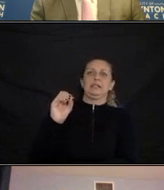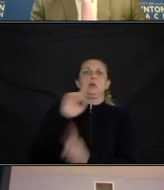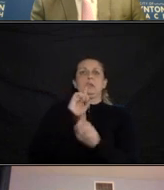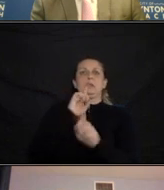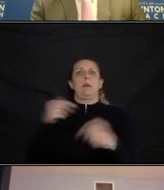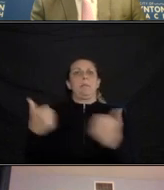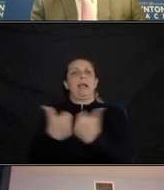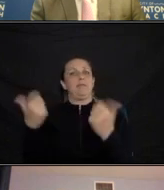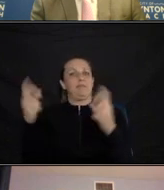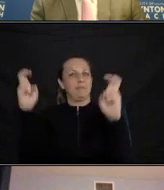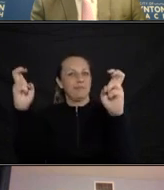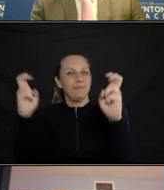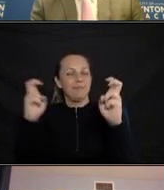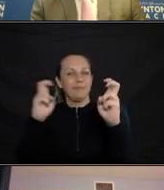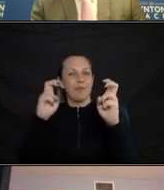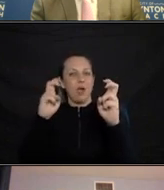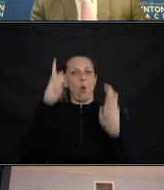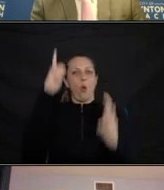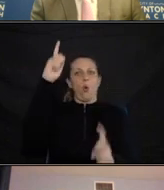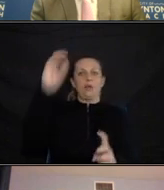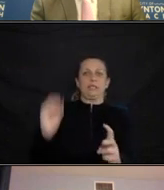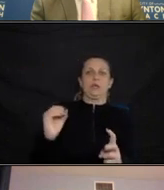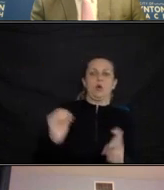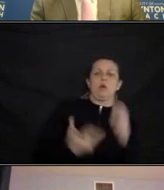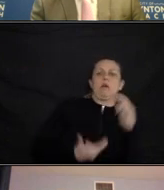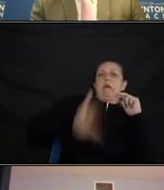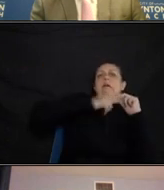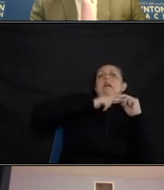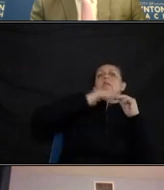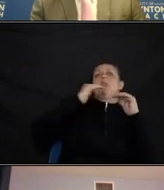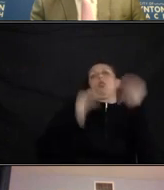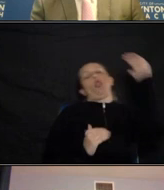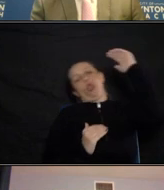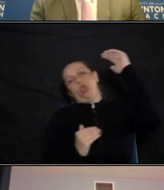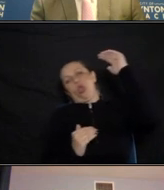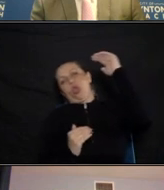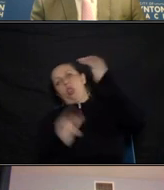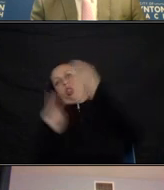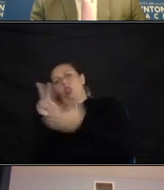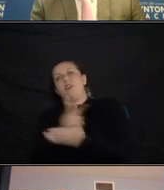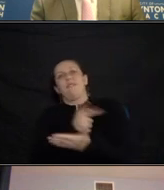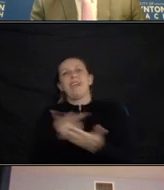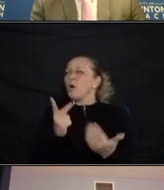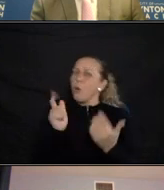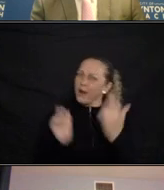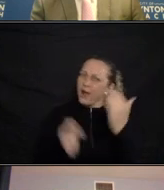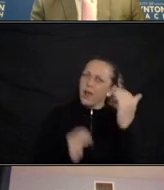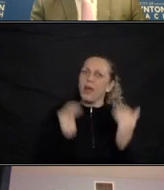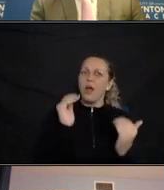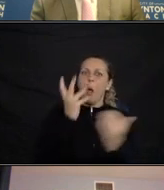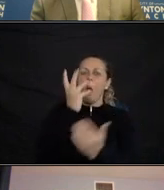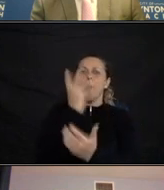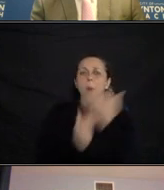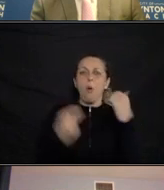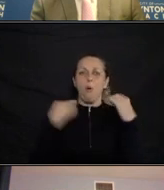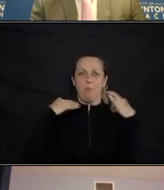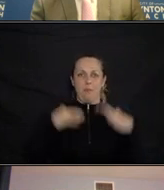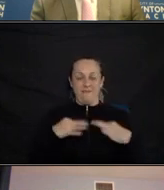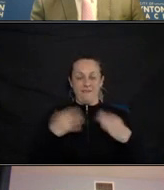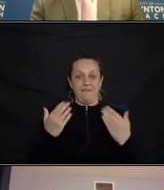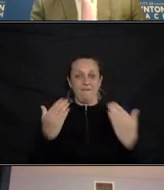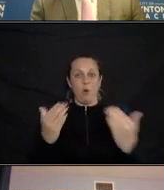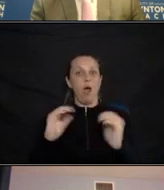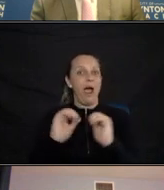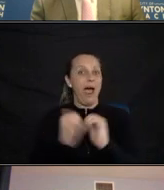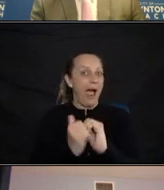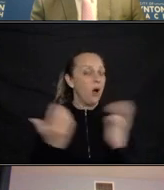somebody absolutely has to lose for us to gain. I think there is a way, a creative way to move forward. And that way of moving forward